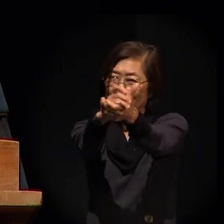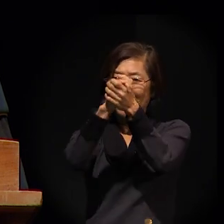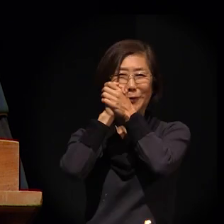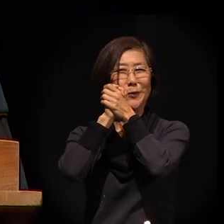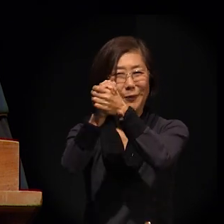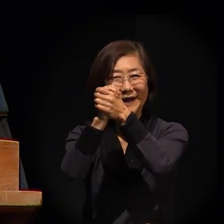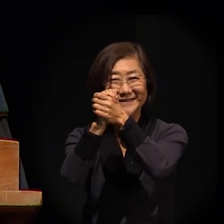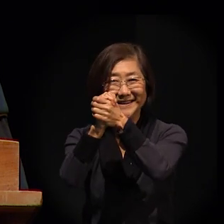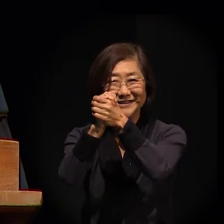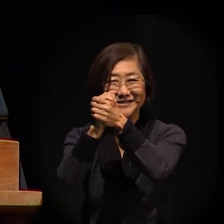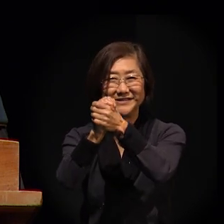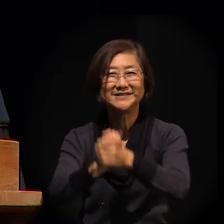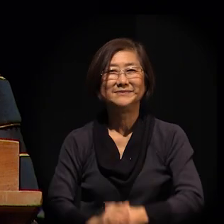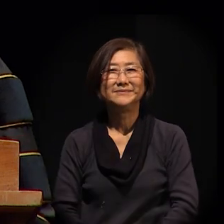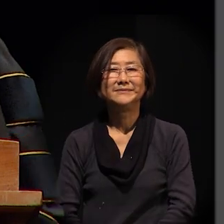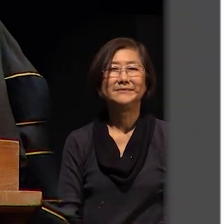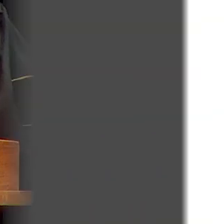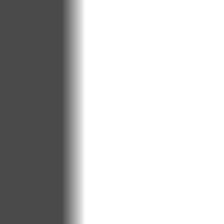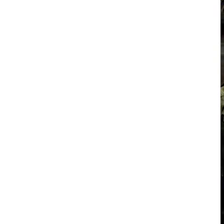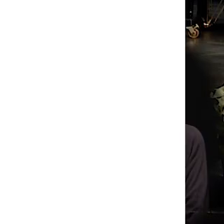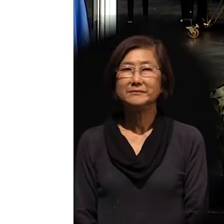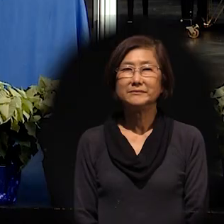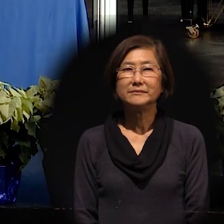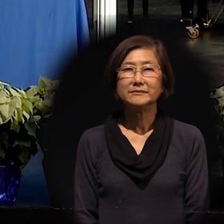learning. Congratulations.